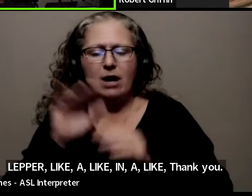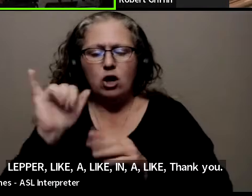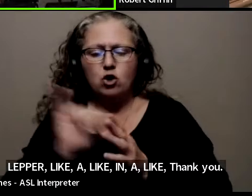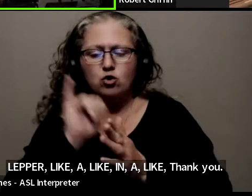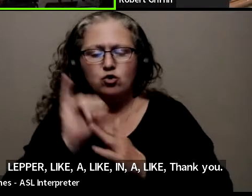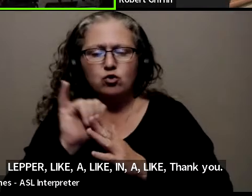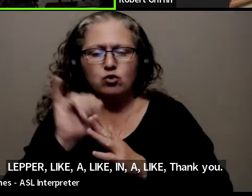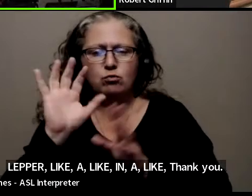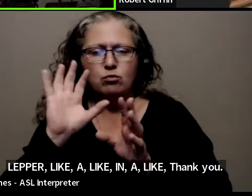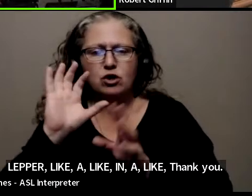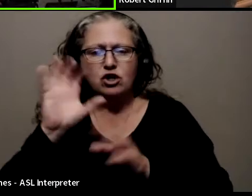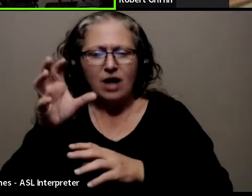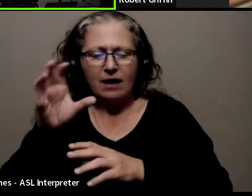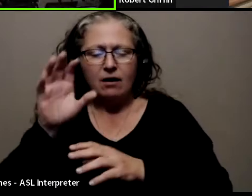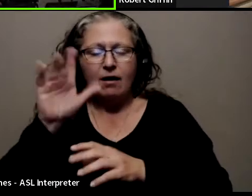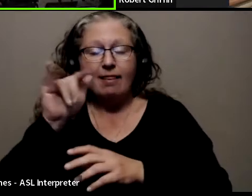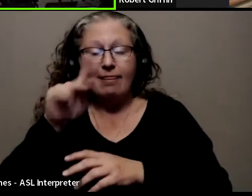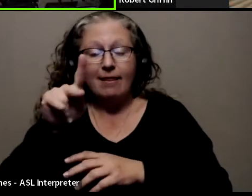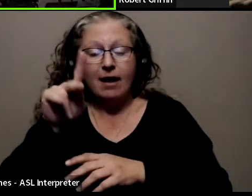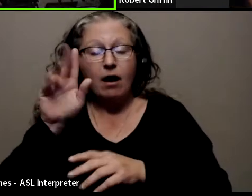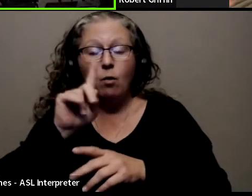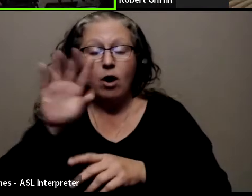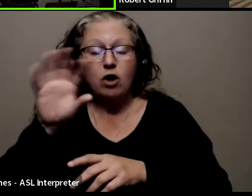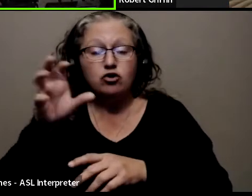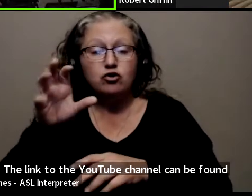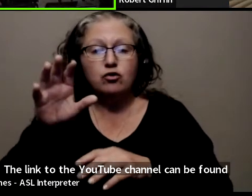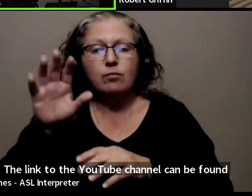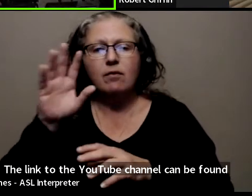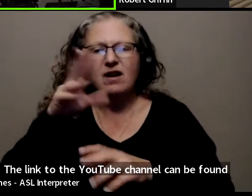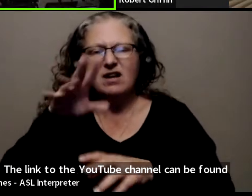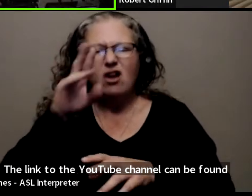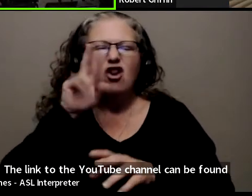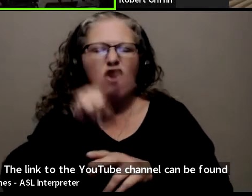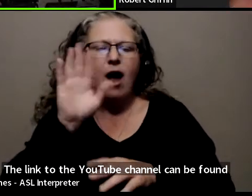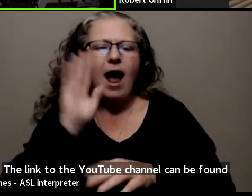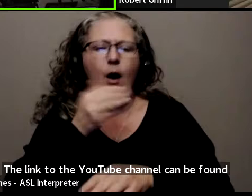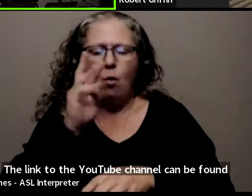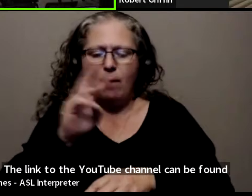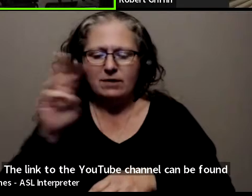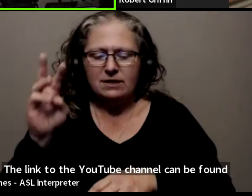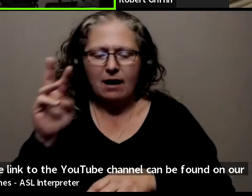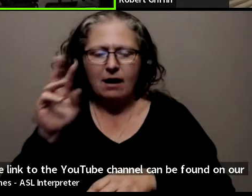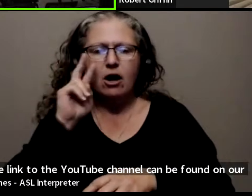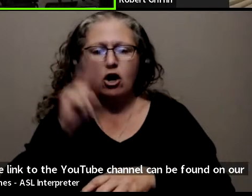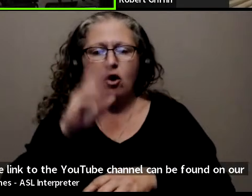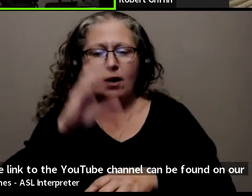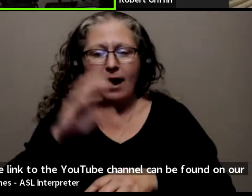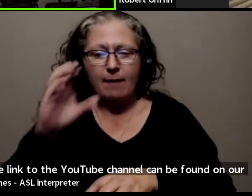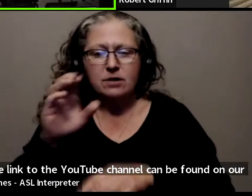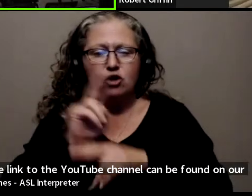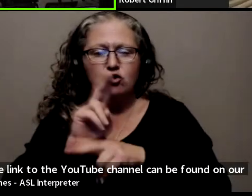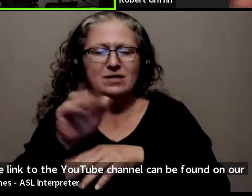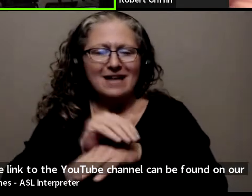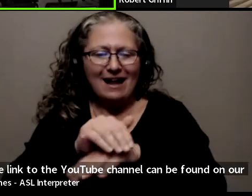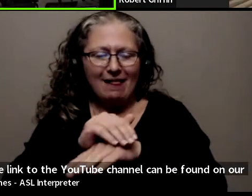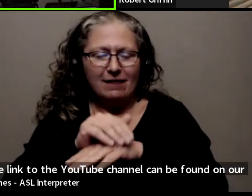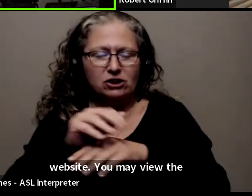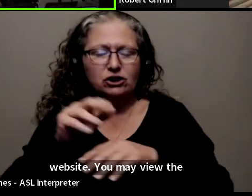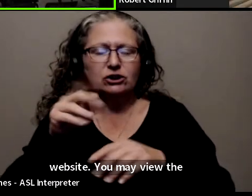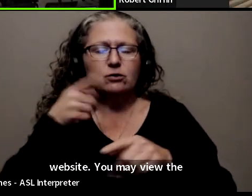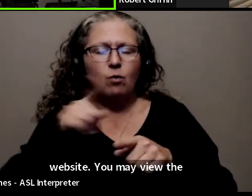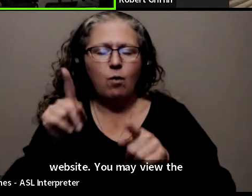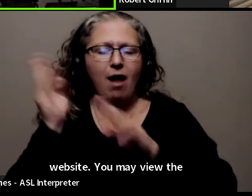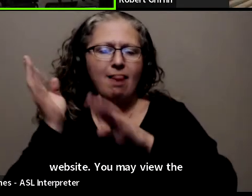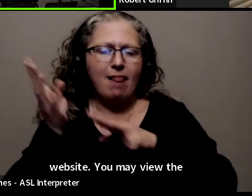link to the YouTube channel can be found on our website. You may view the captions in English as we live